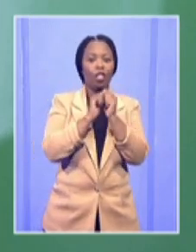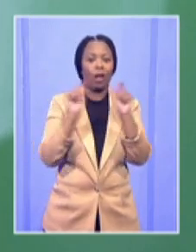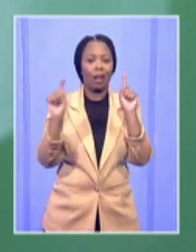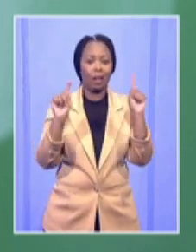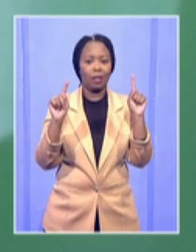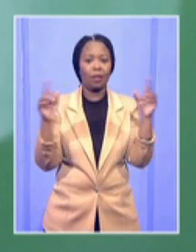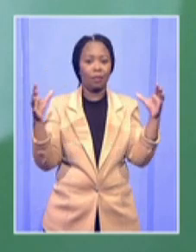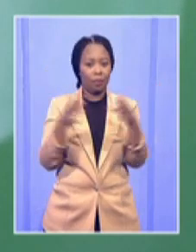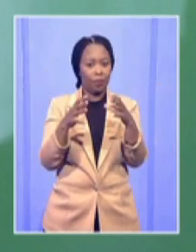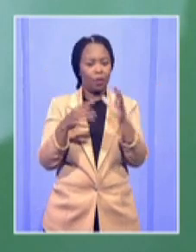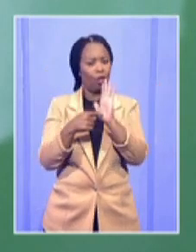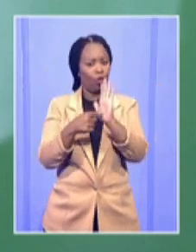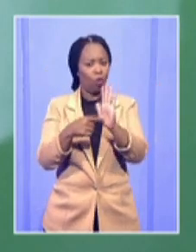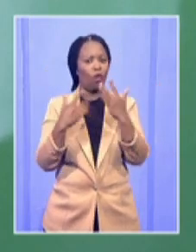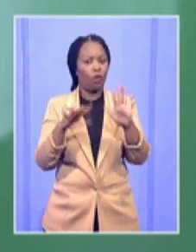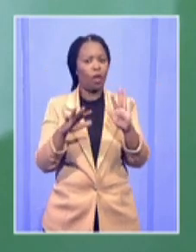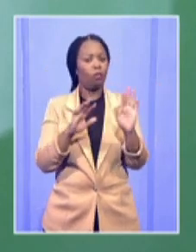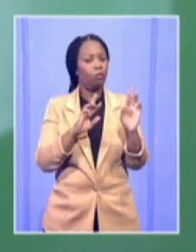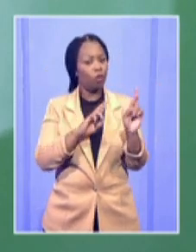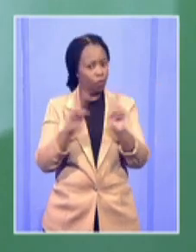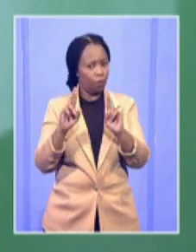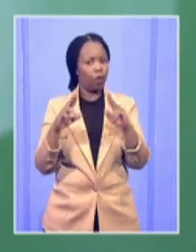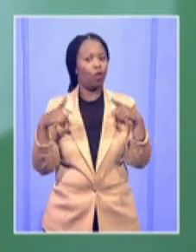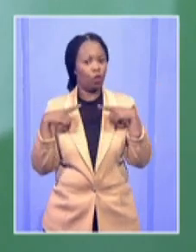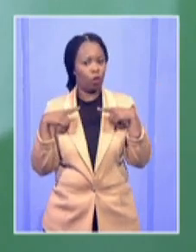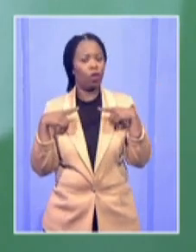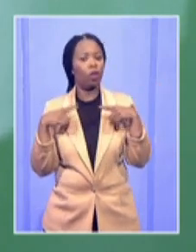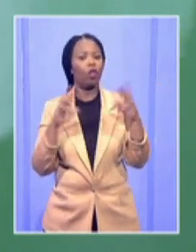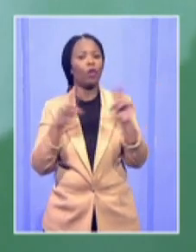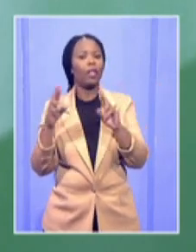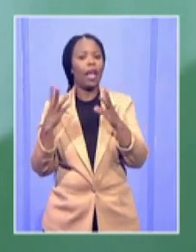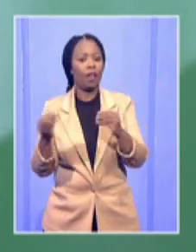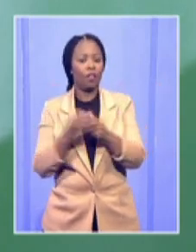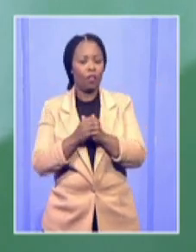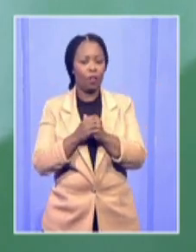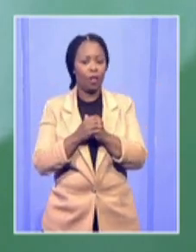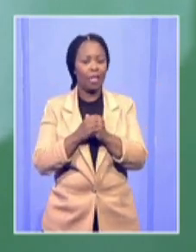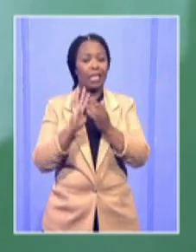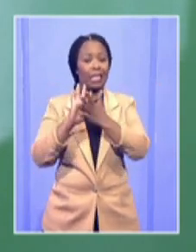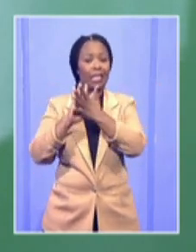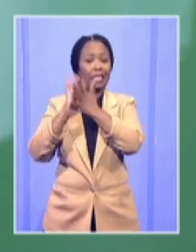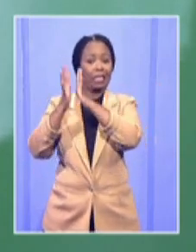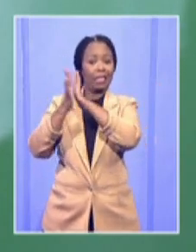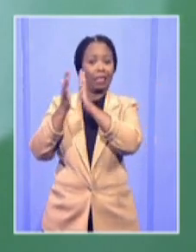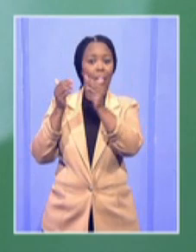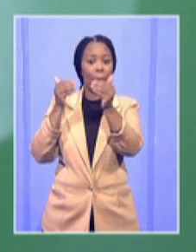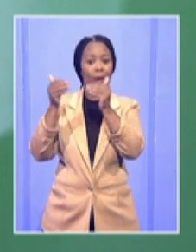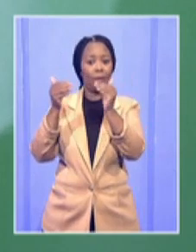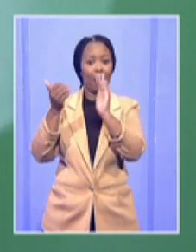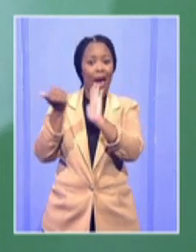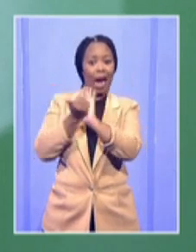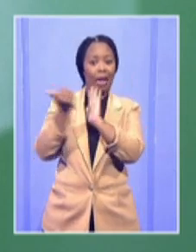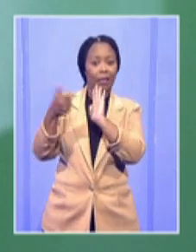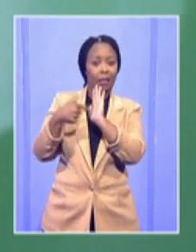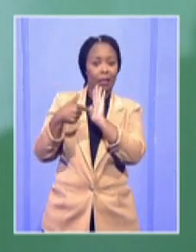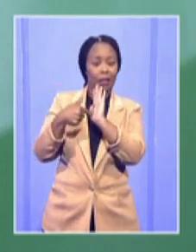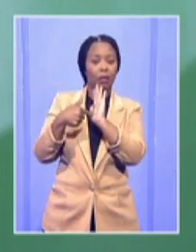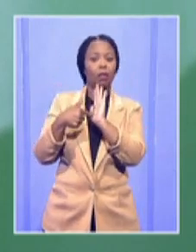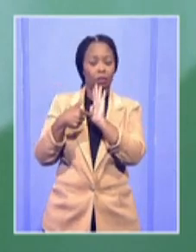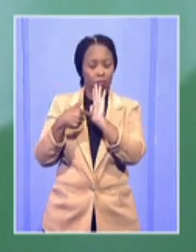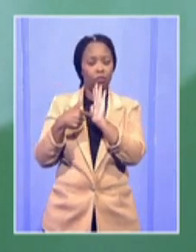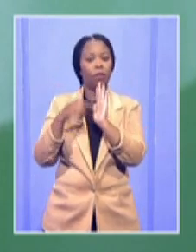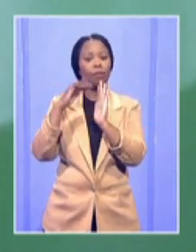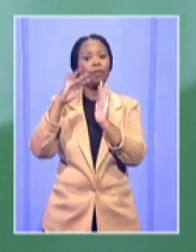their readiness and agility in this regard. The Disaster Management Act has provided a strong legal